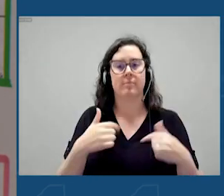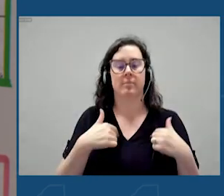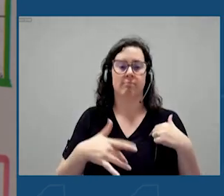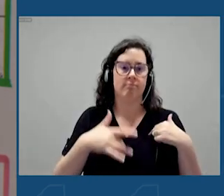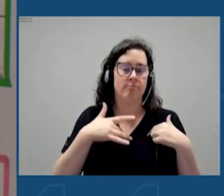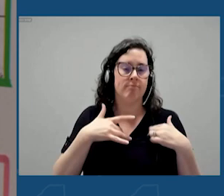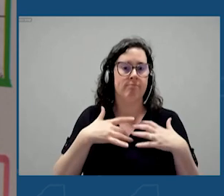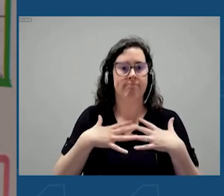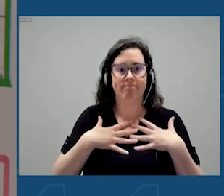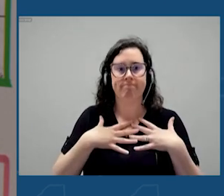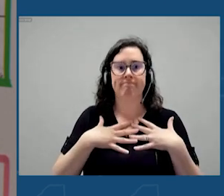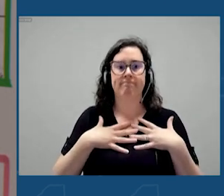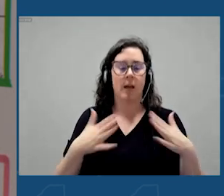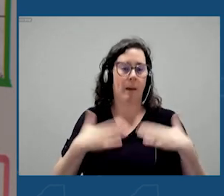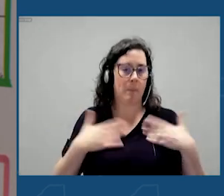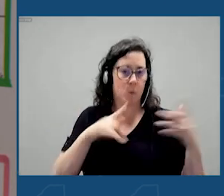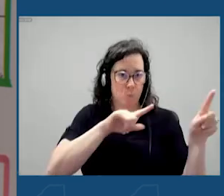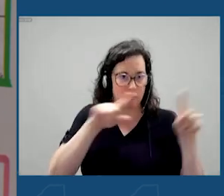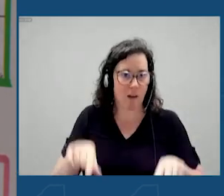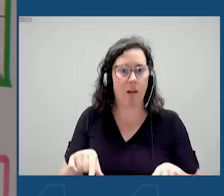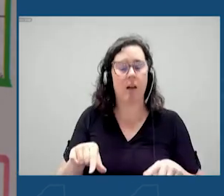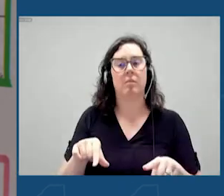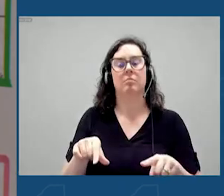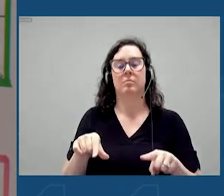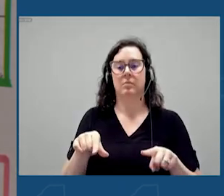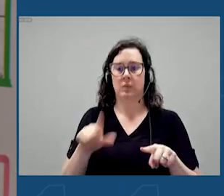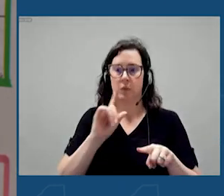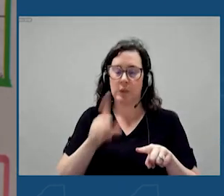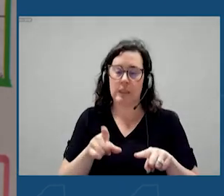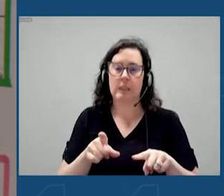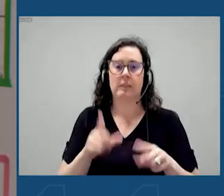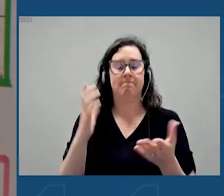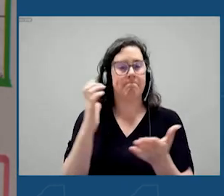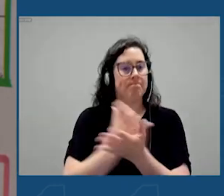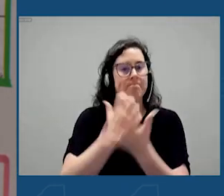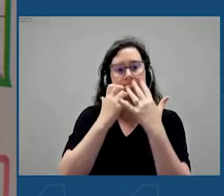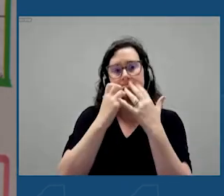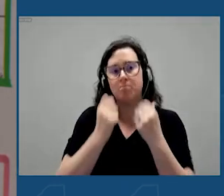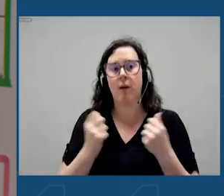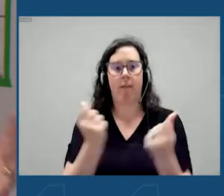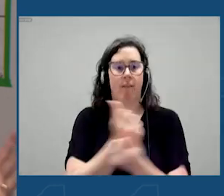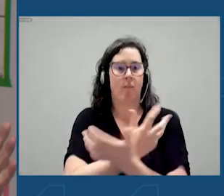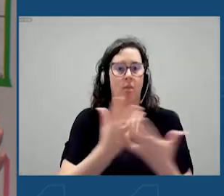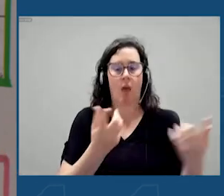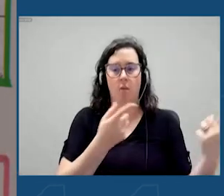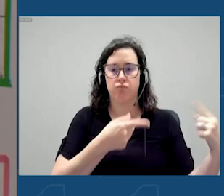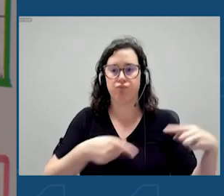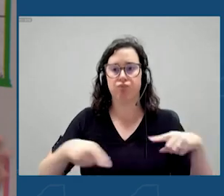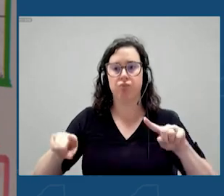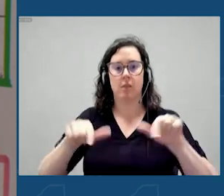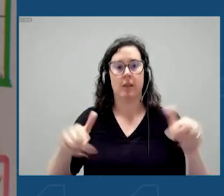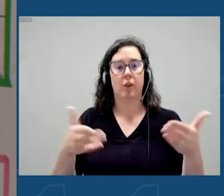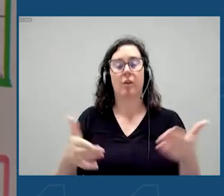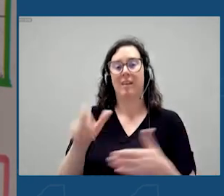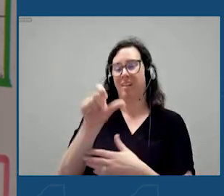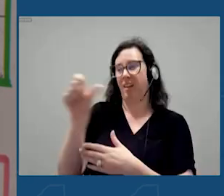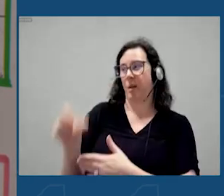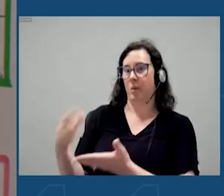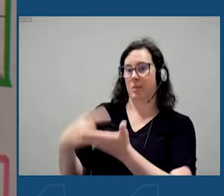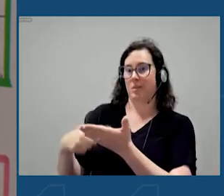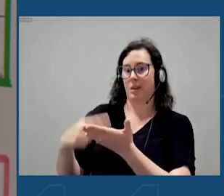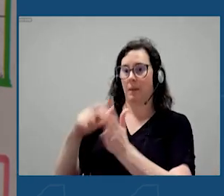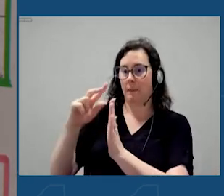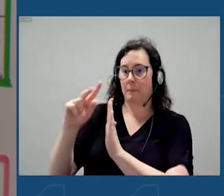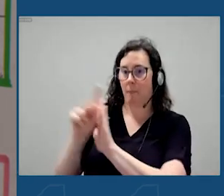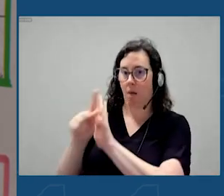come here and let a chance to just embrace what you've done. You know, when we're in Albany, we talk about policies, and